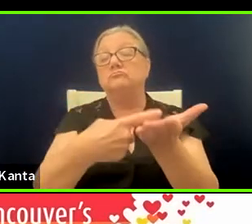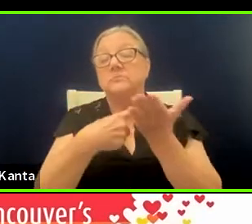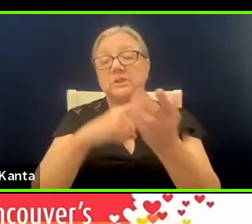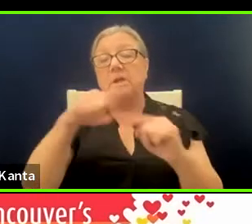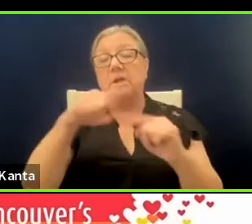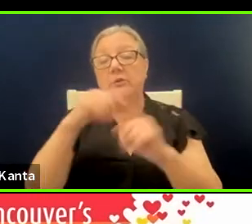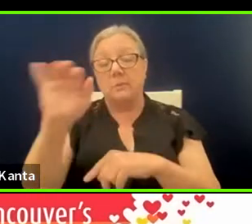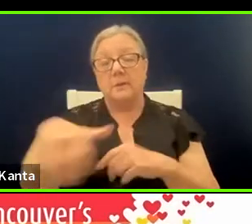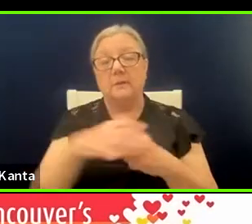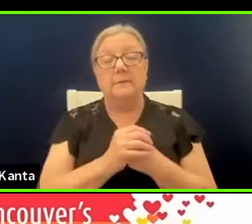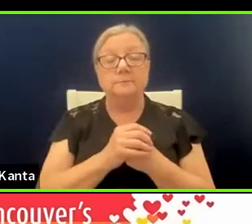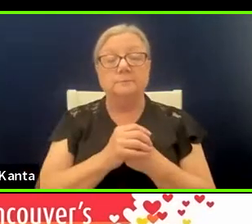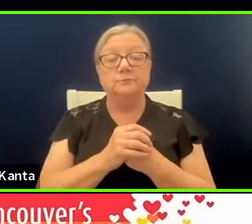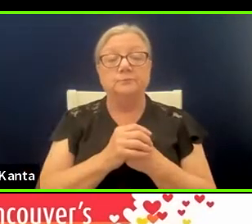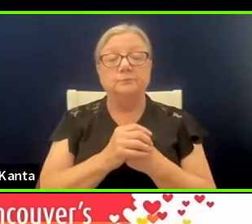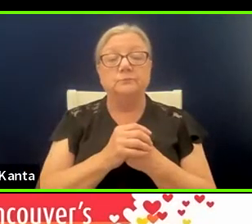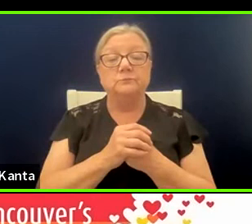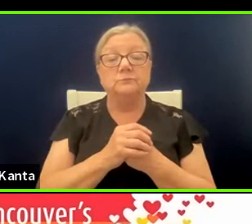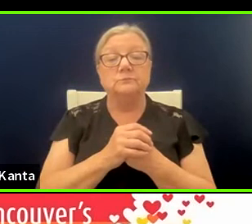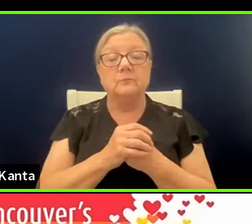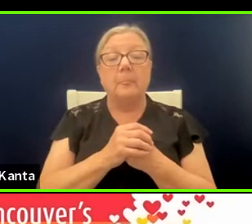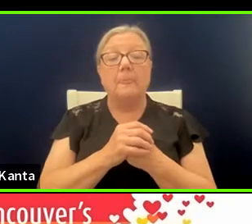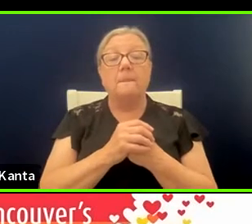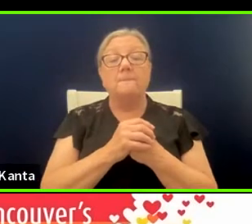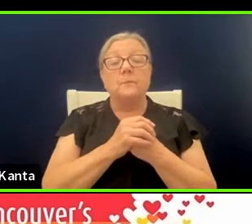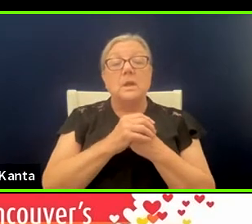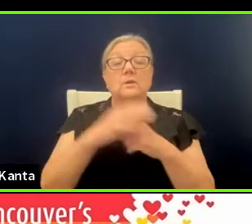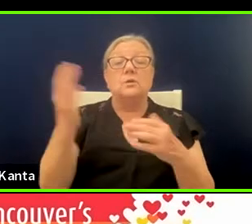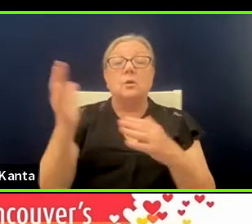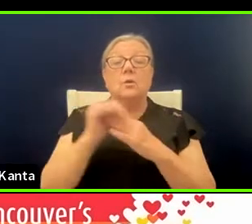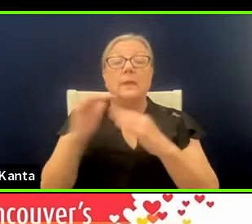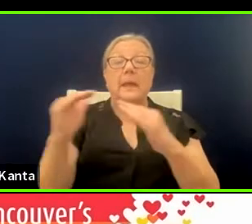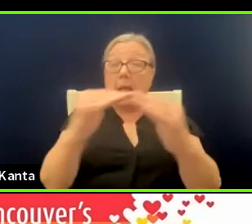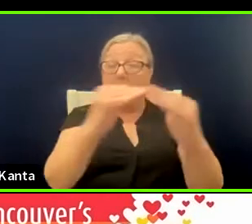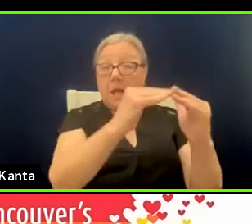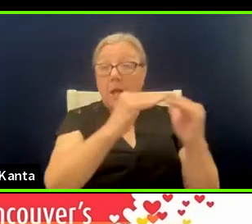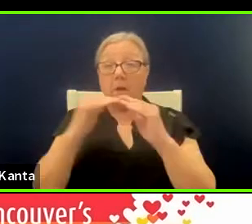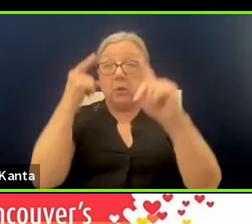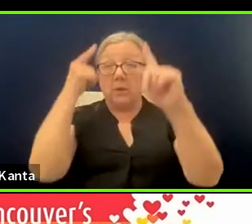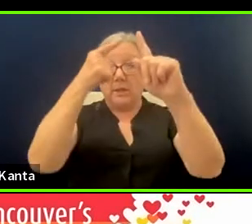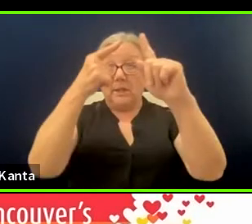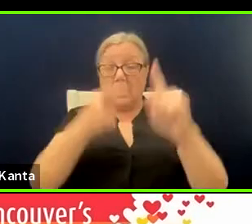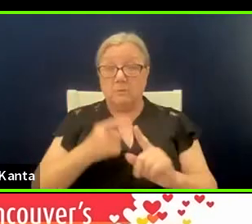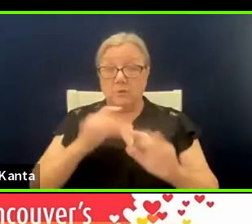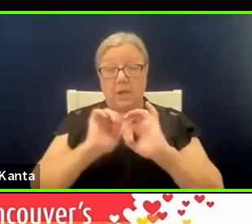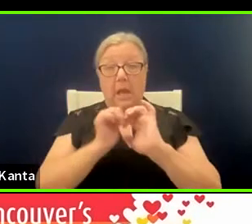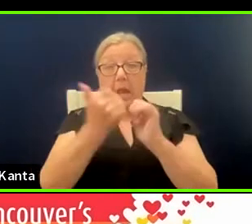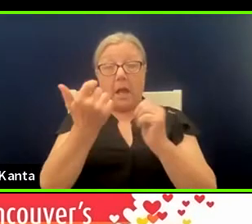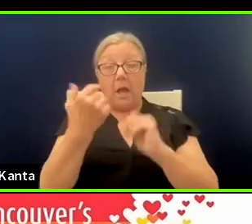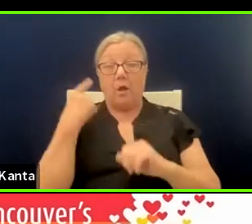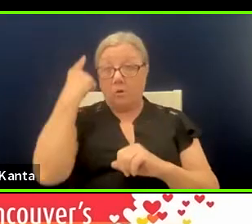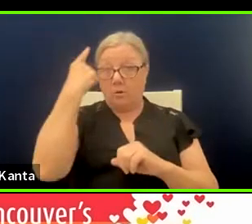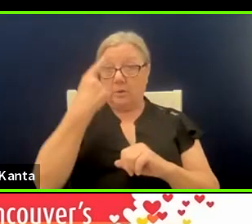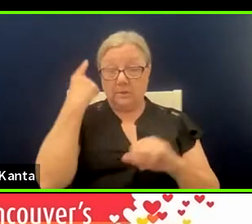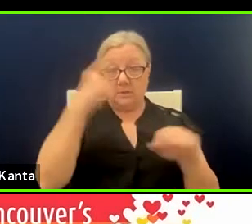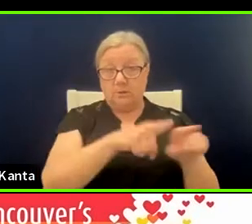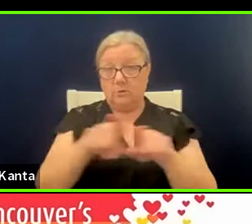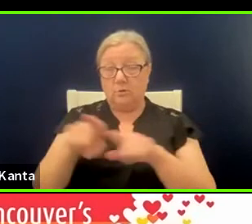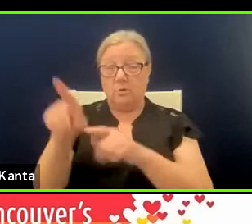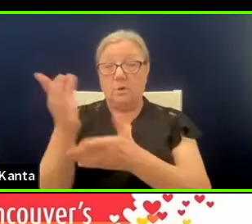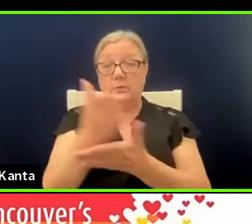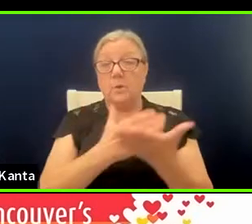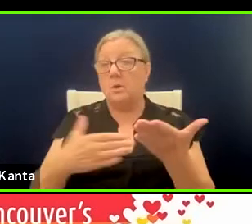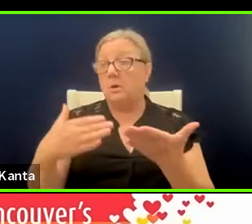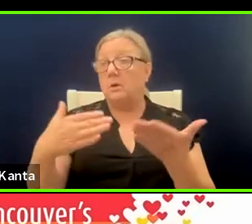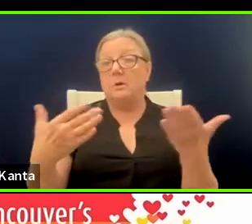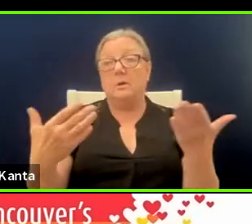presentation in terms of how the equity objectives were considered as part of some of